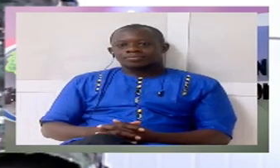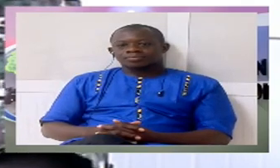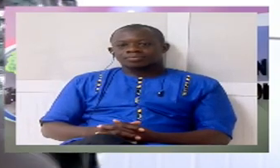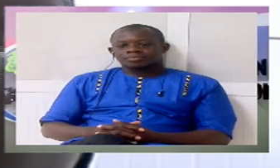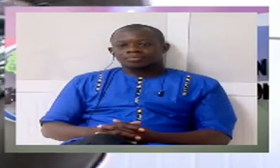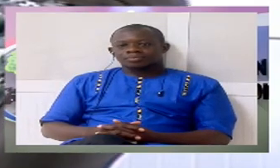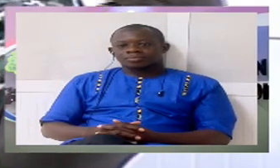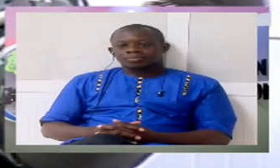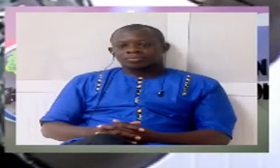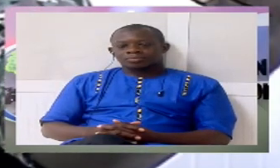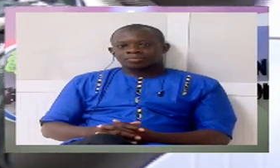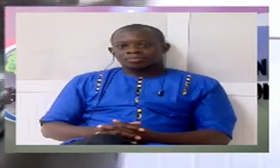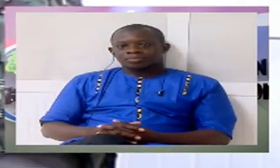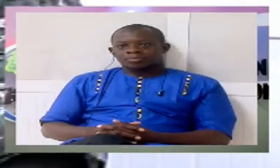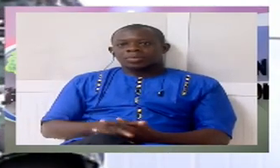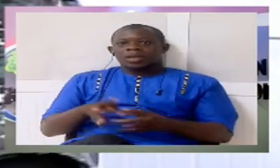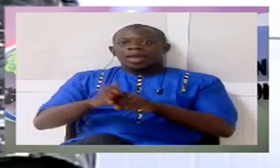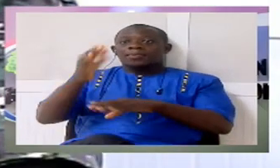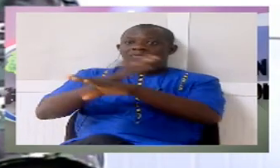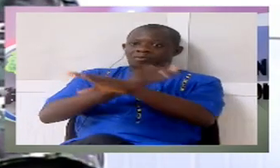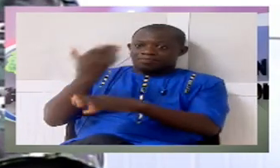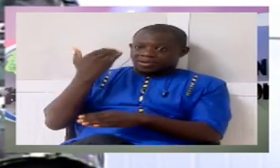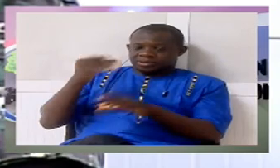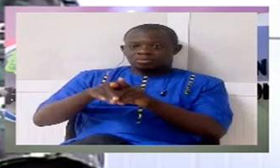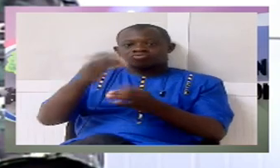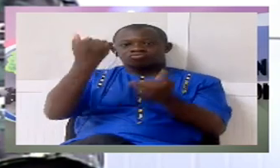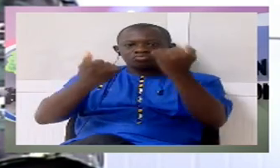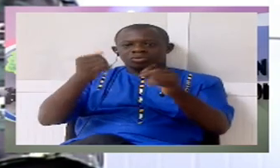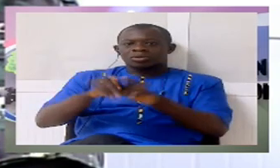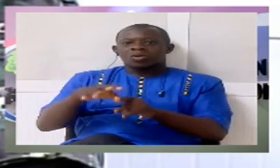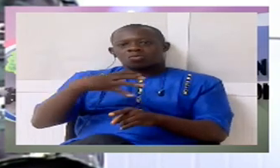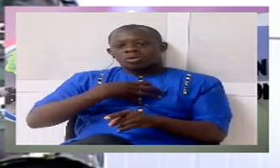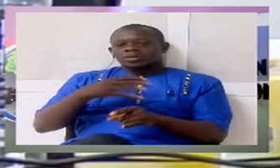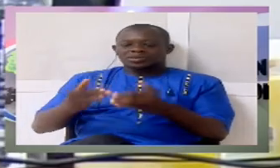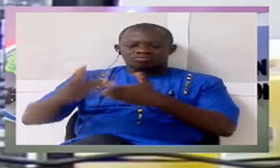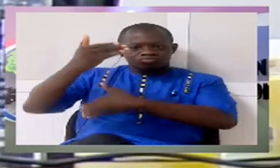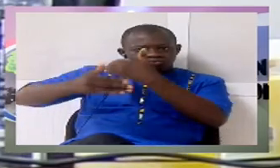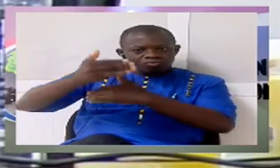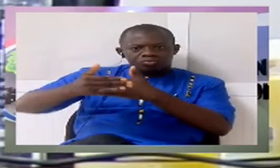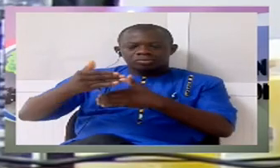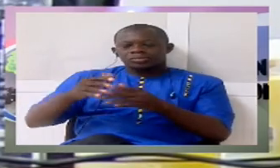Fega moto bi sa almost close ni. Almost, we were almost close at the time. But